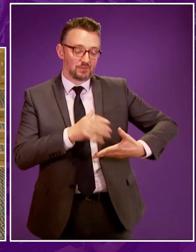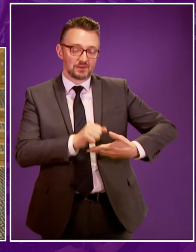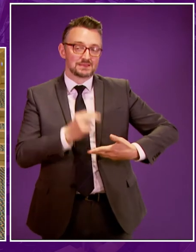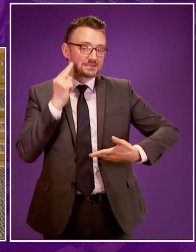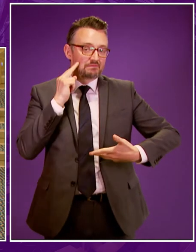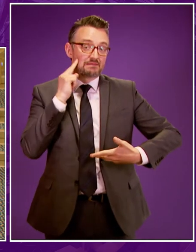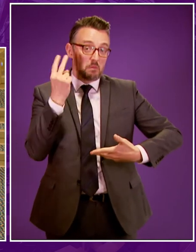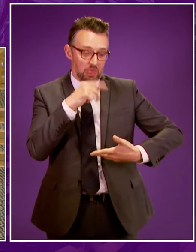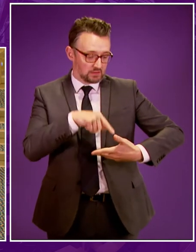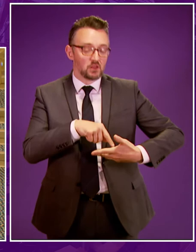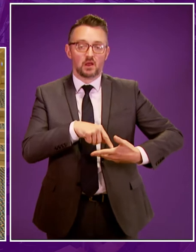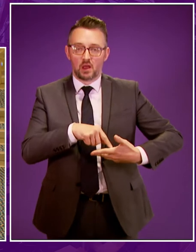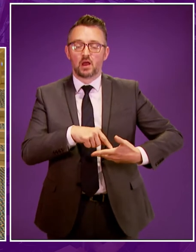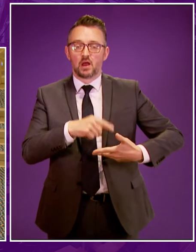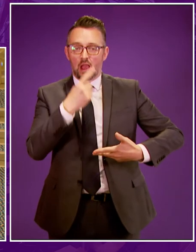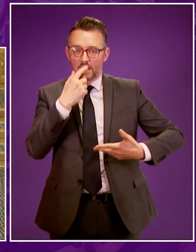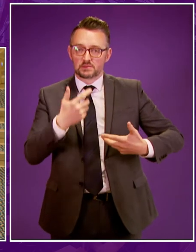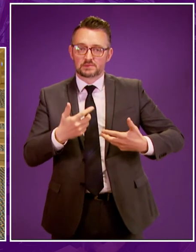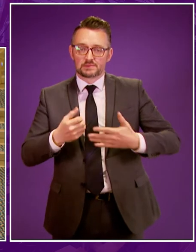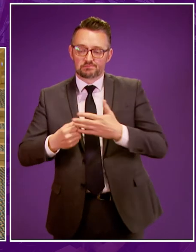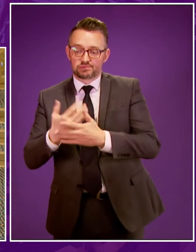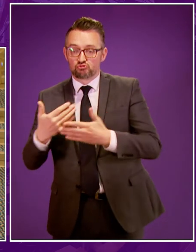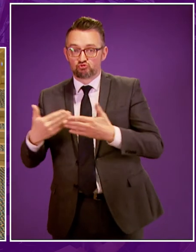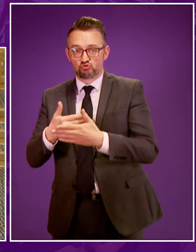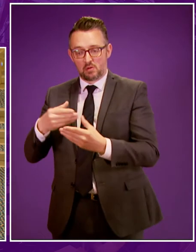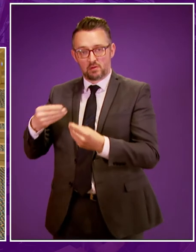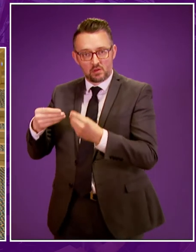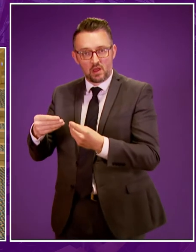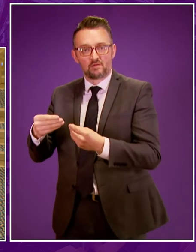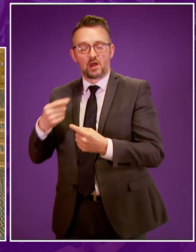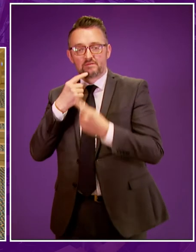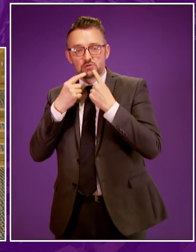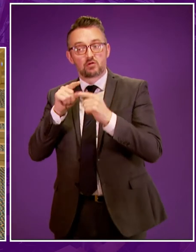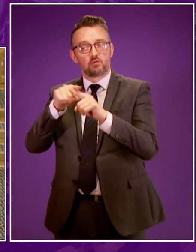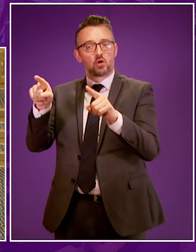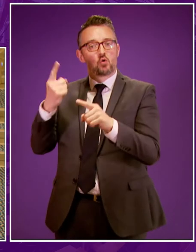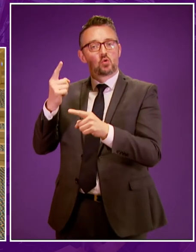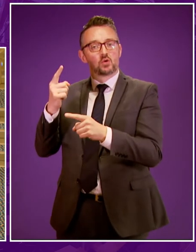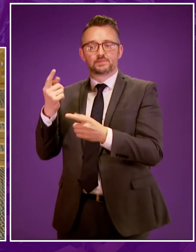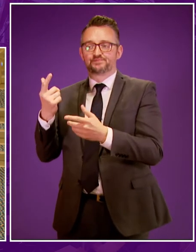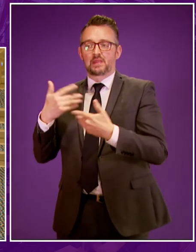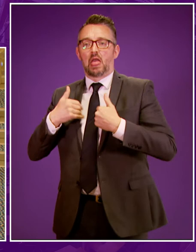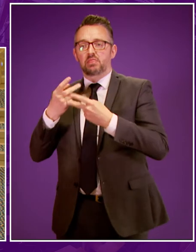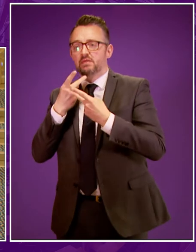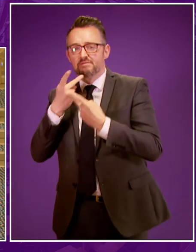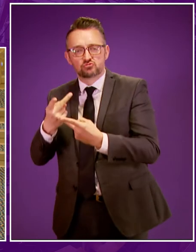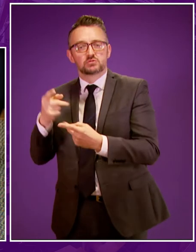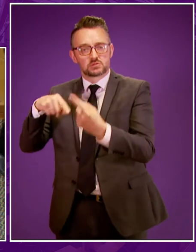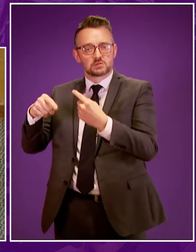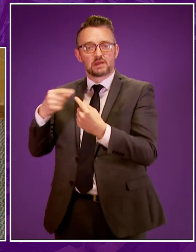deafblind by developing information about BSL and deaf culture for service providers who support parents such as health visitors.